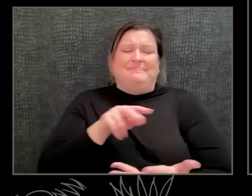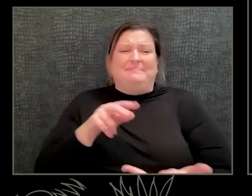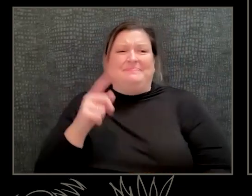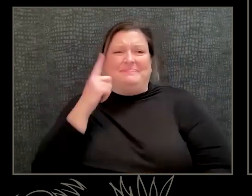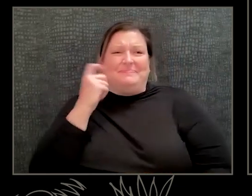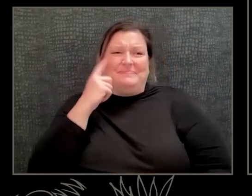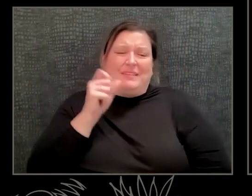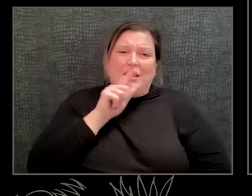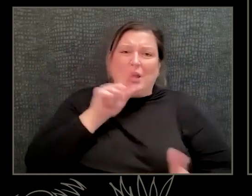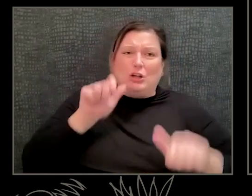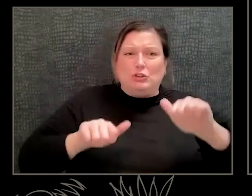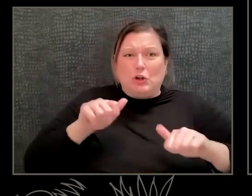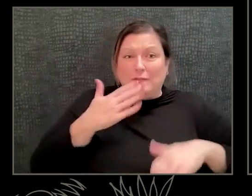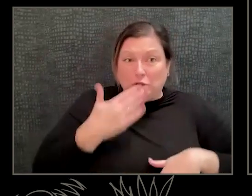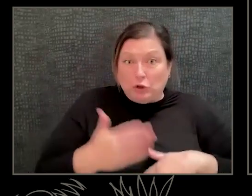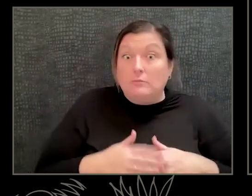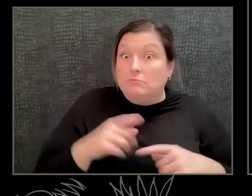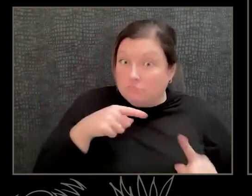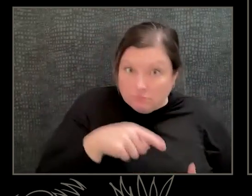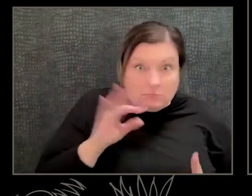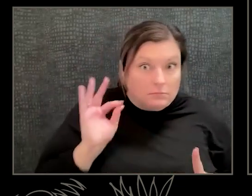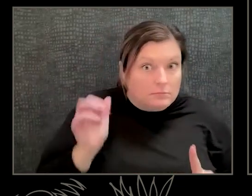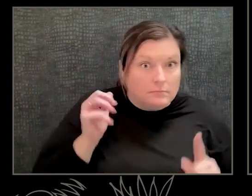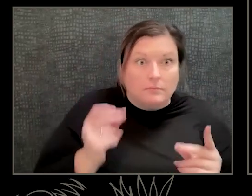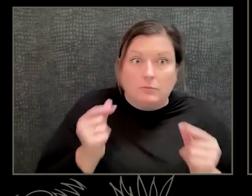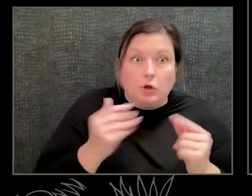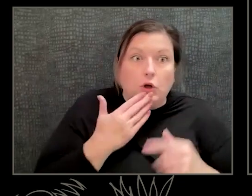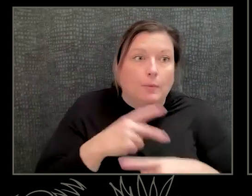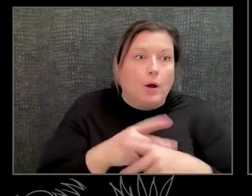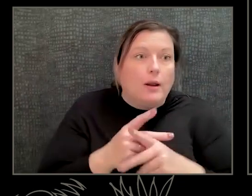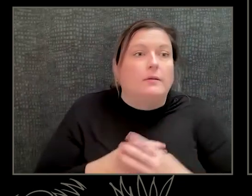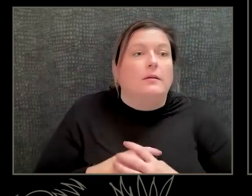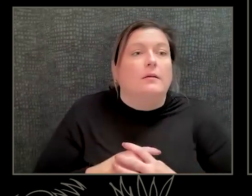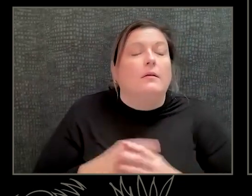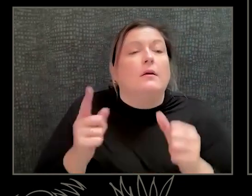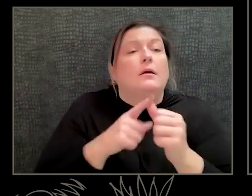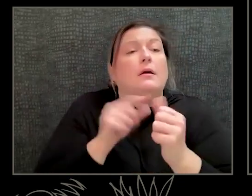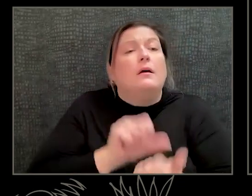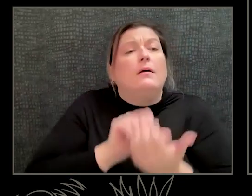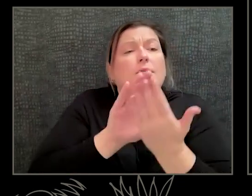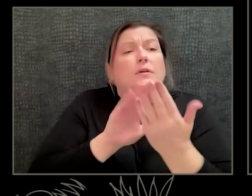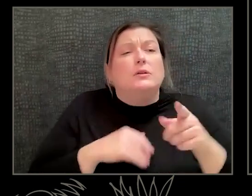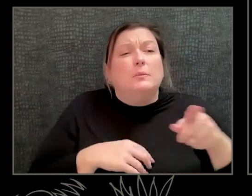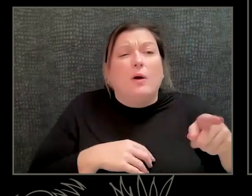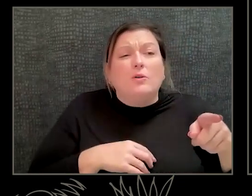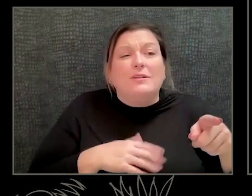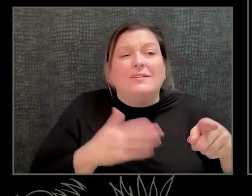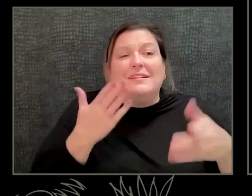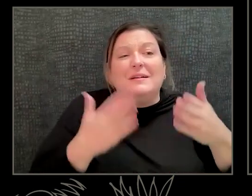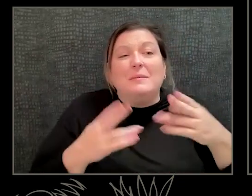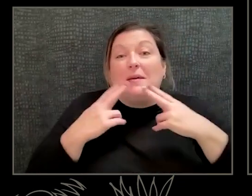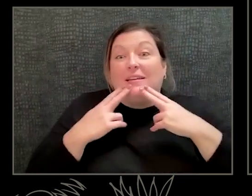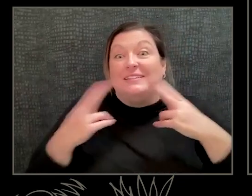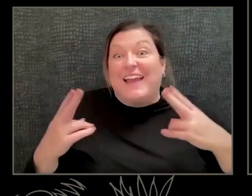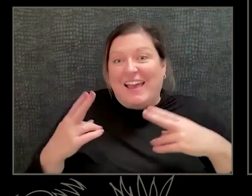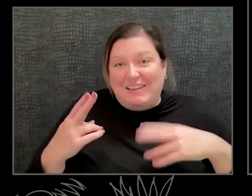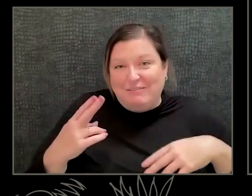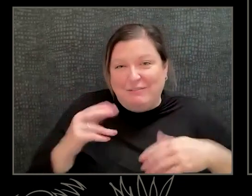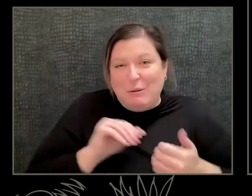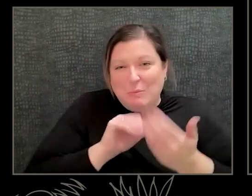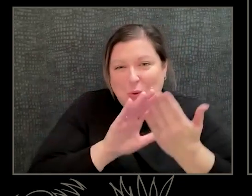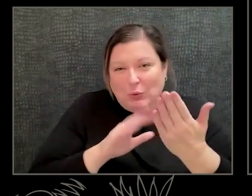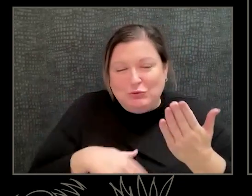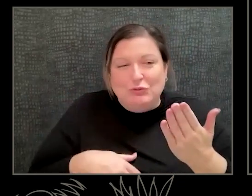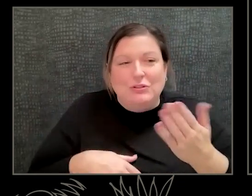To get here, we tried many approaches. The first, maybe the obvious or the naive one we started with,